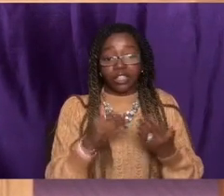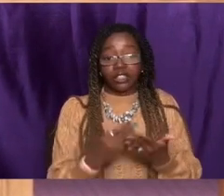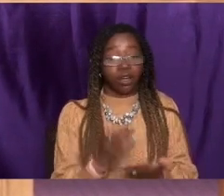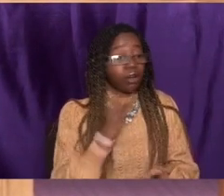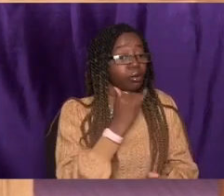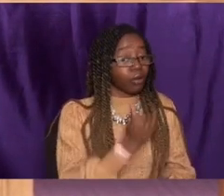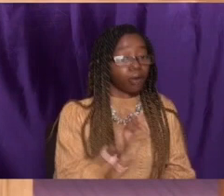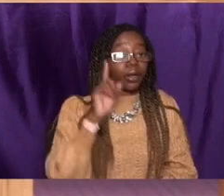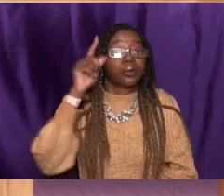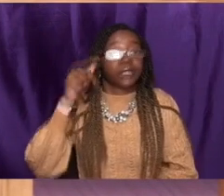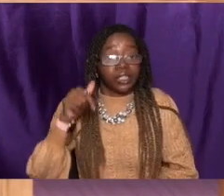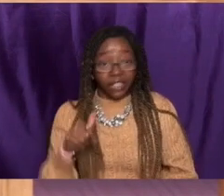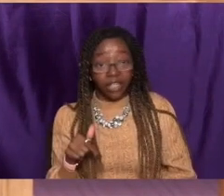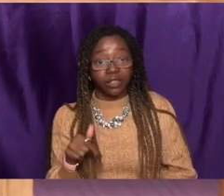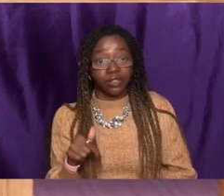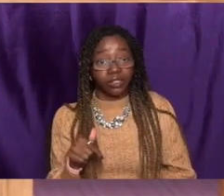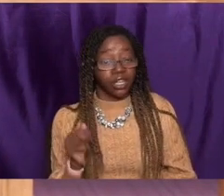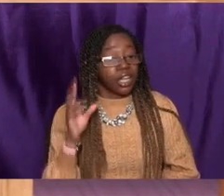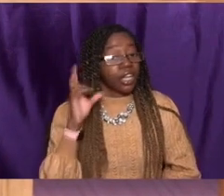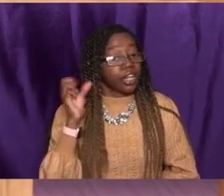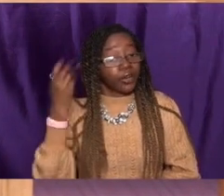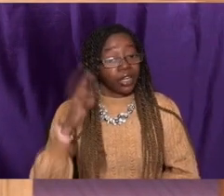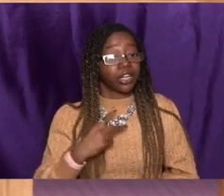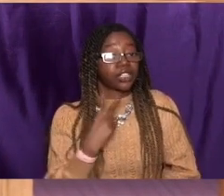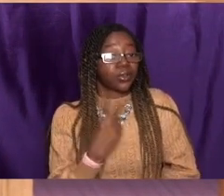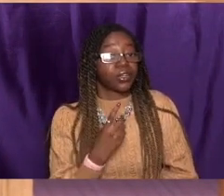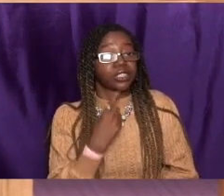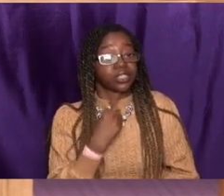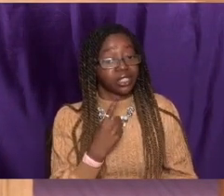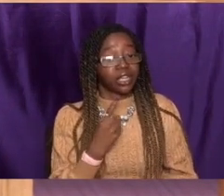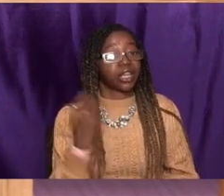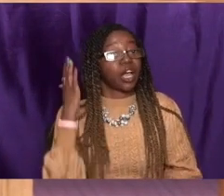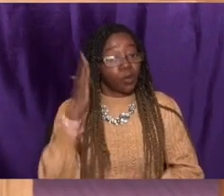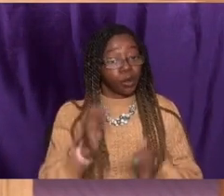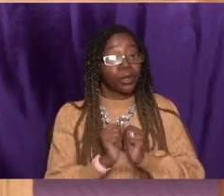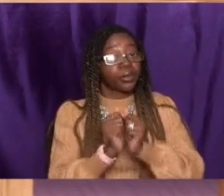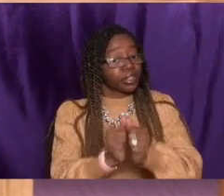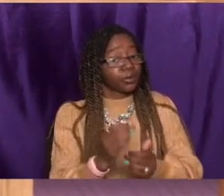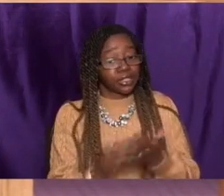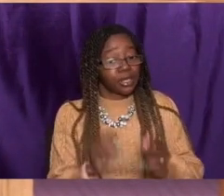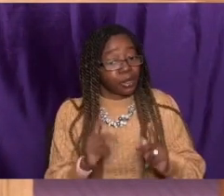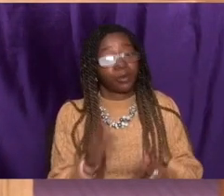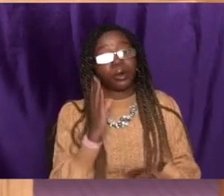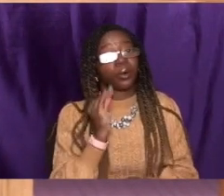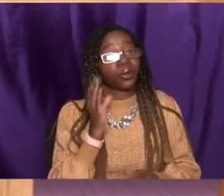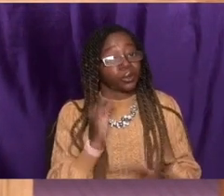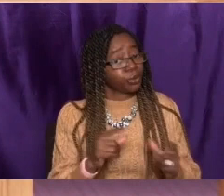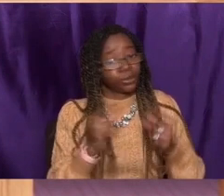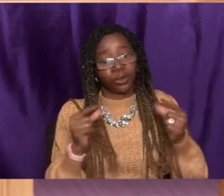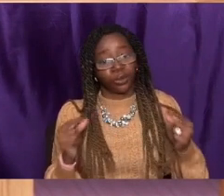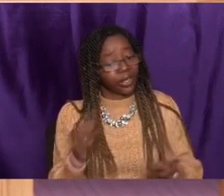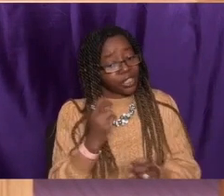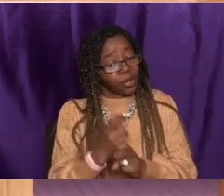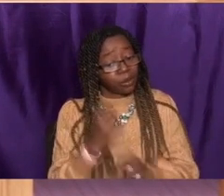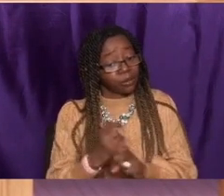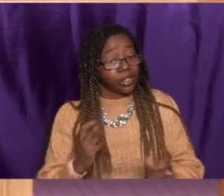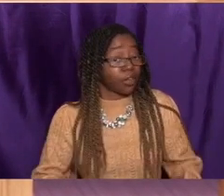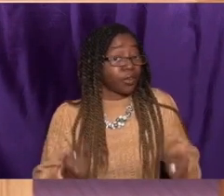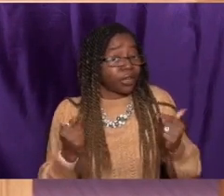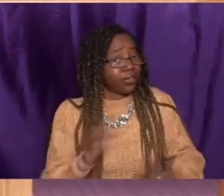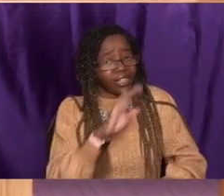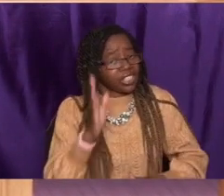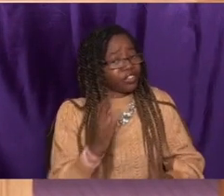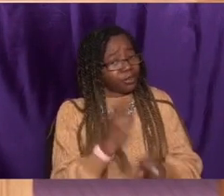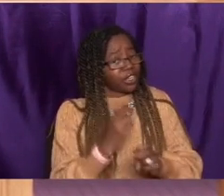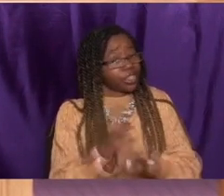Maybe God brought you here this morning so you can hear him say to you, I will be with you. Some of you are going through your greatest problems of your life. It's never been this